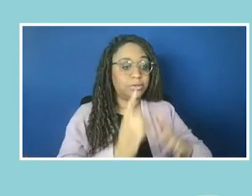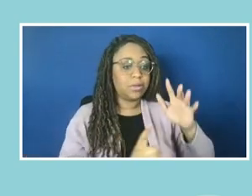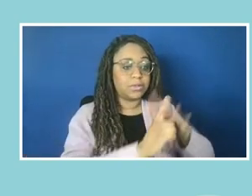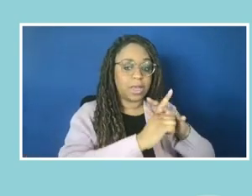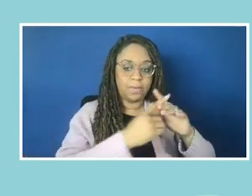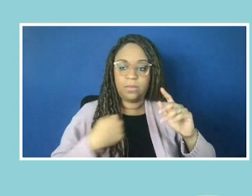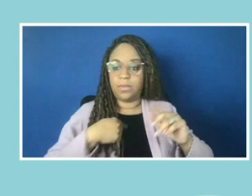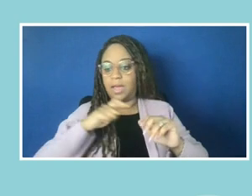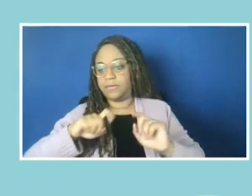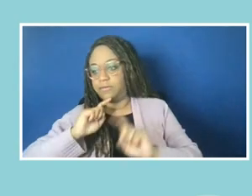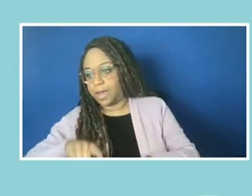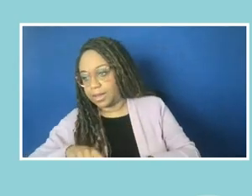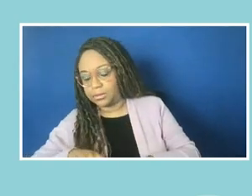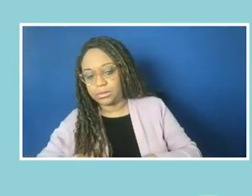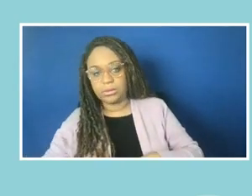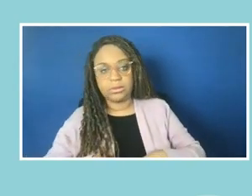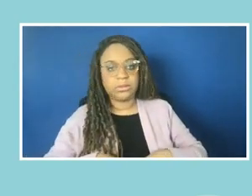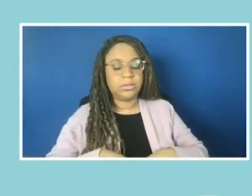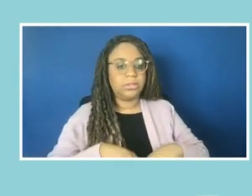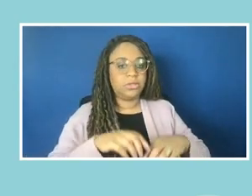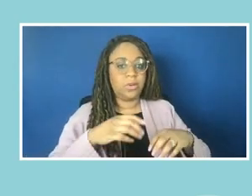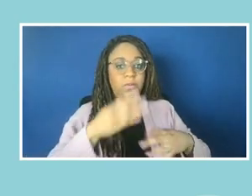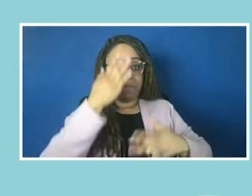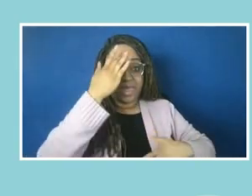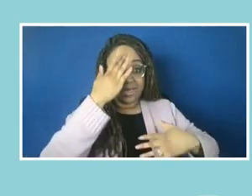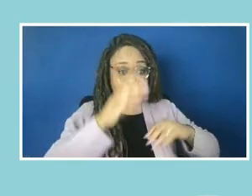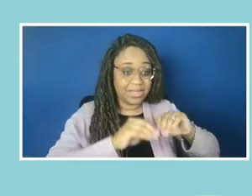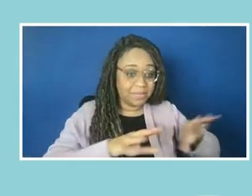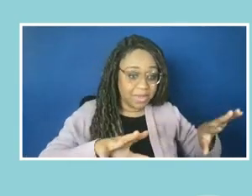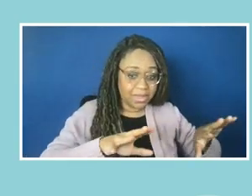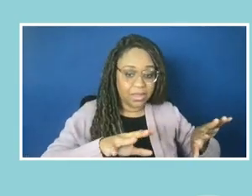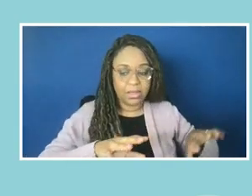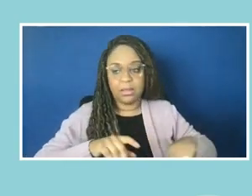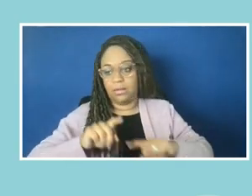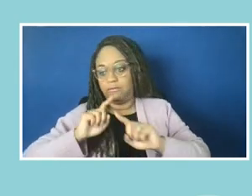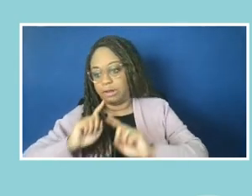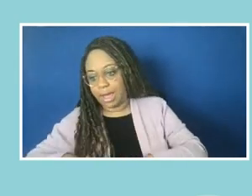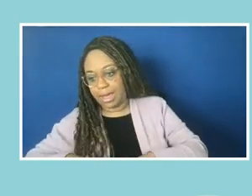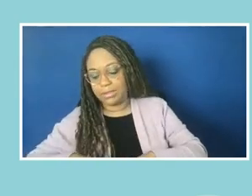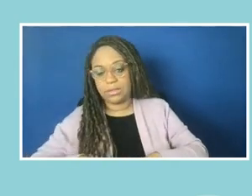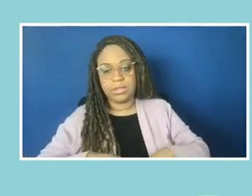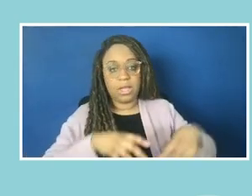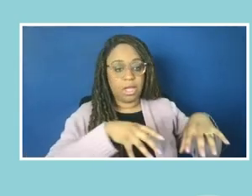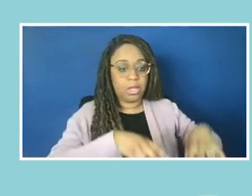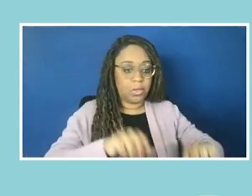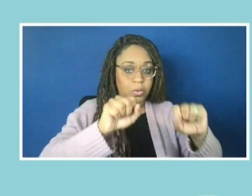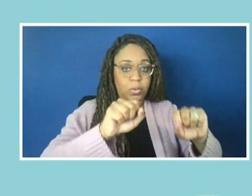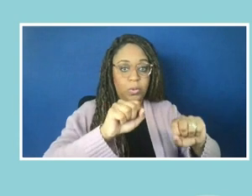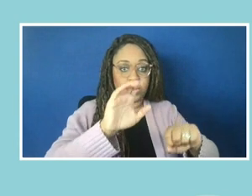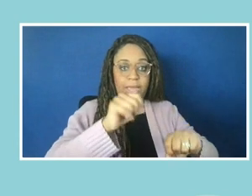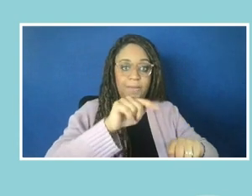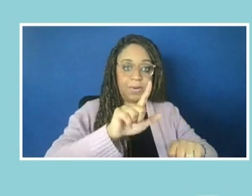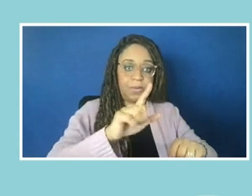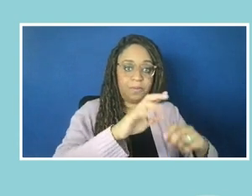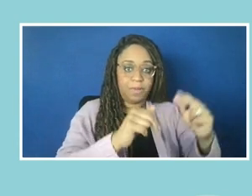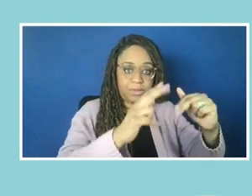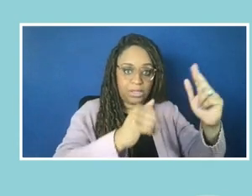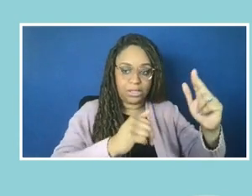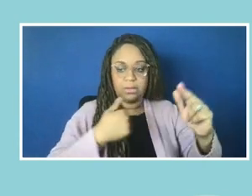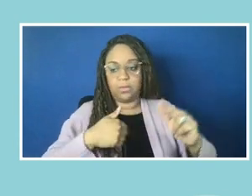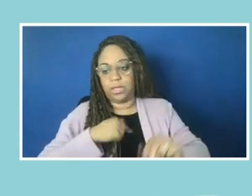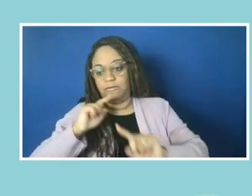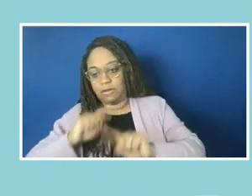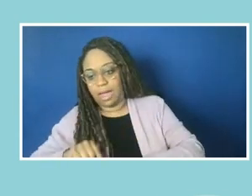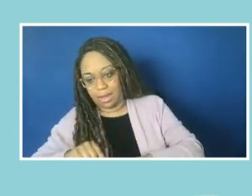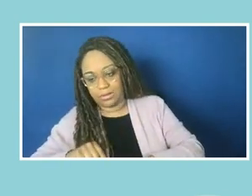coup, we have mass shootings, we have all these things taking place in the United States right now. And